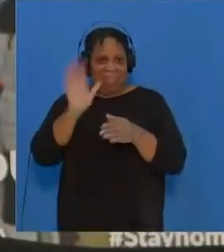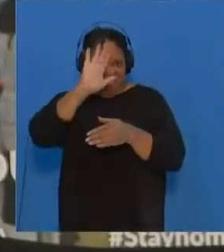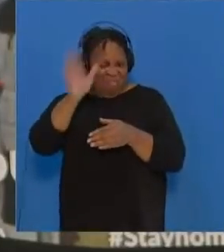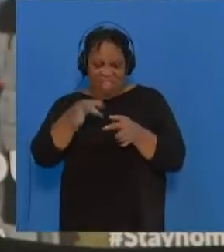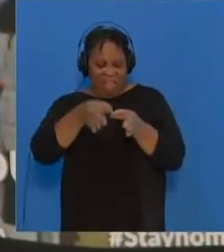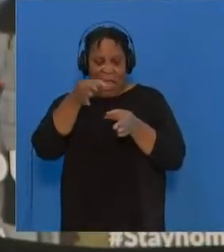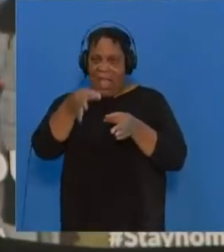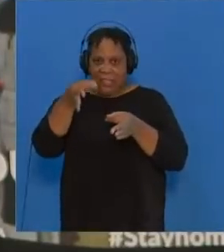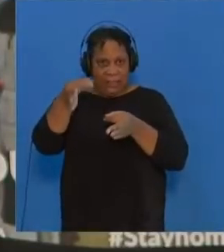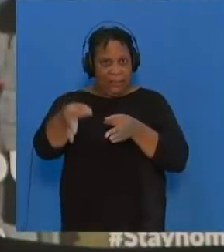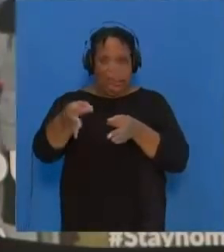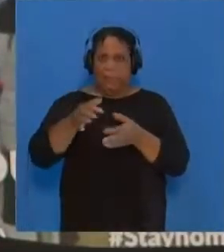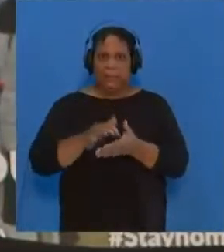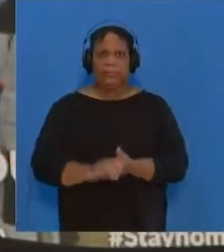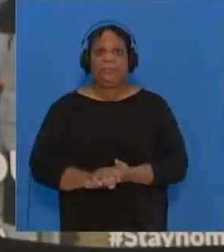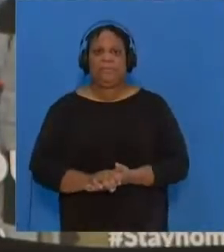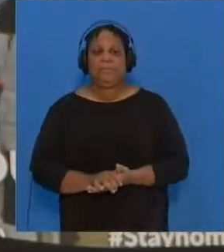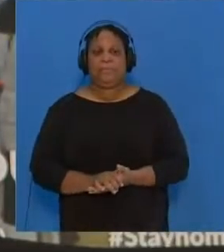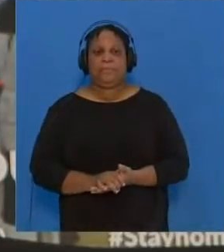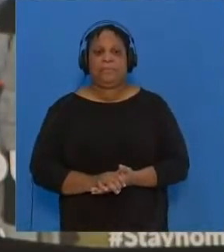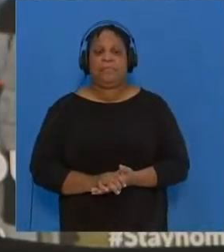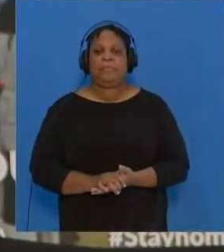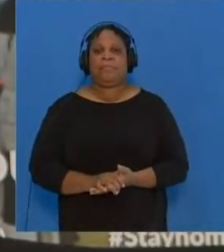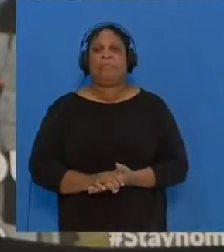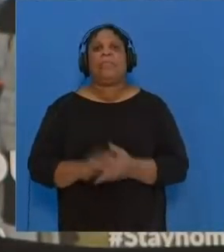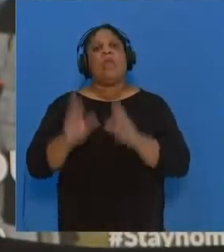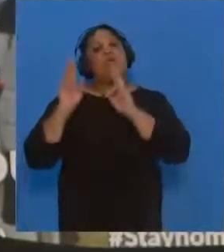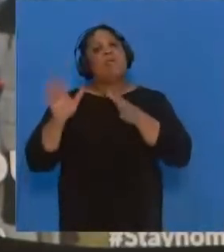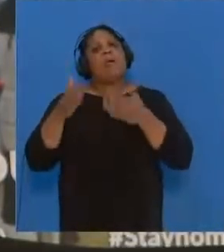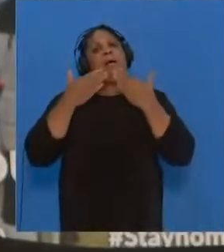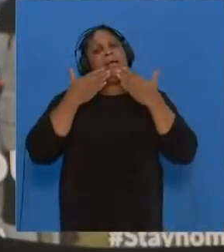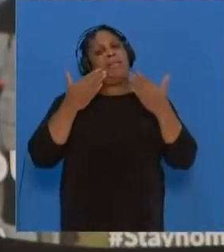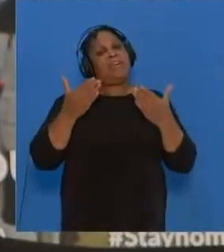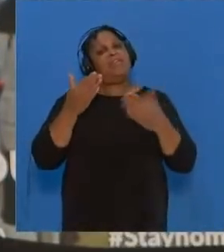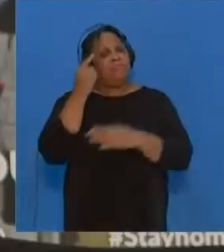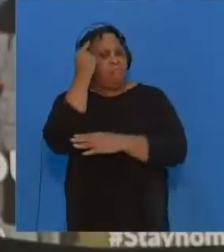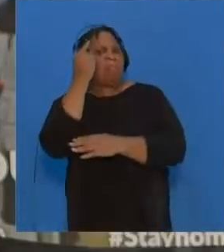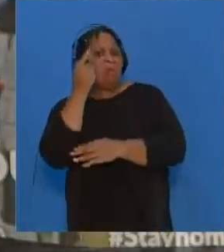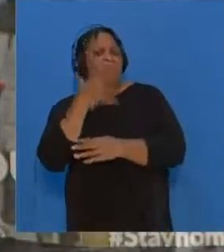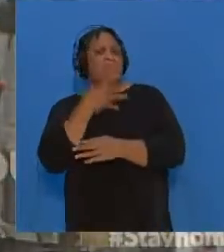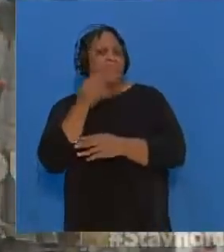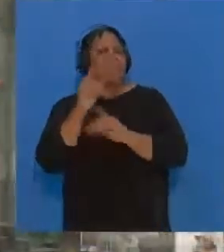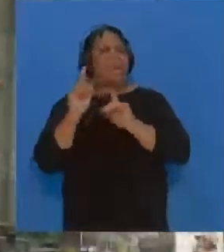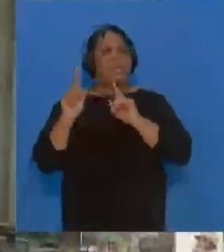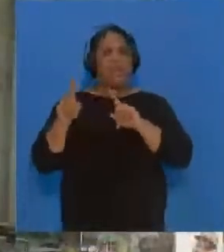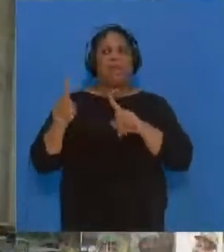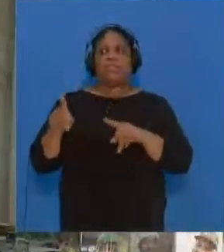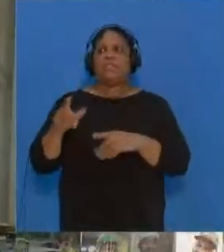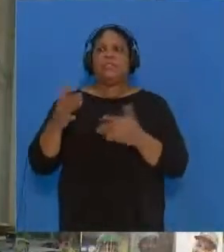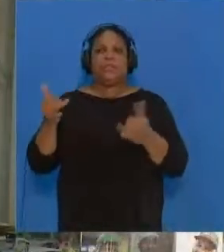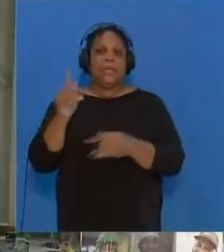to do so. Thank you. I appreciate your thoughtfulness in your answers.